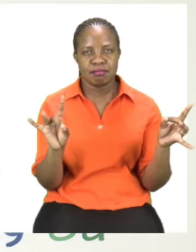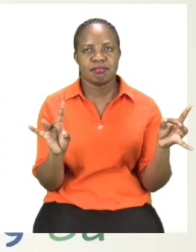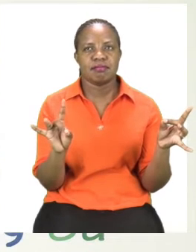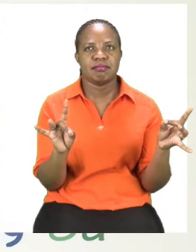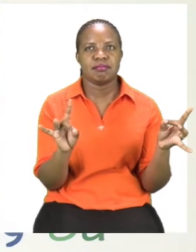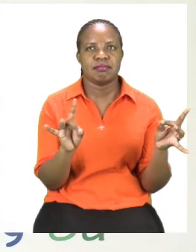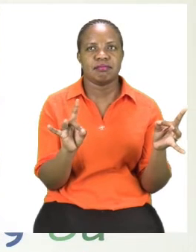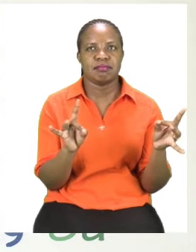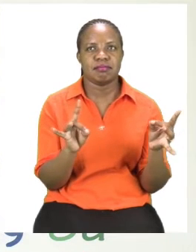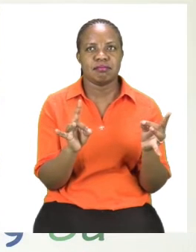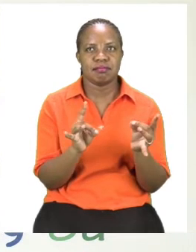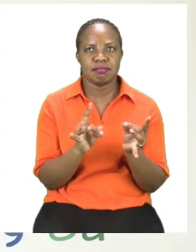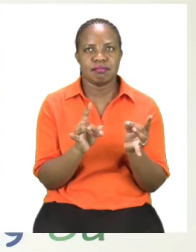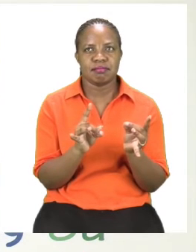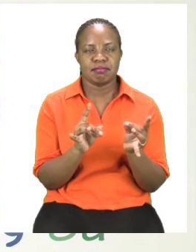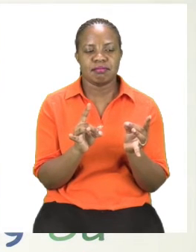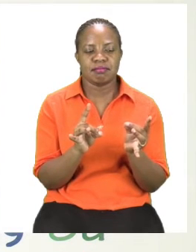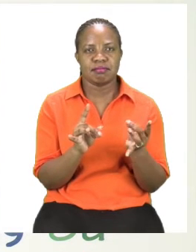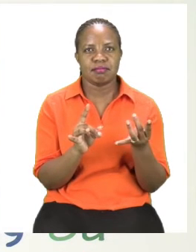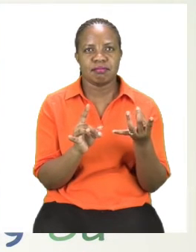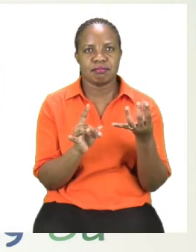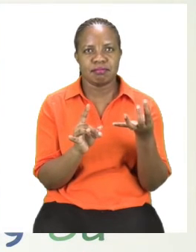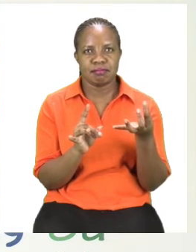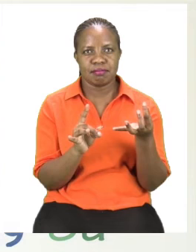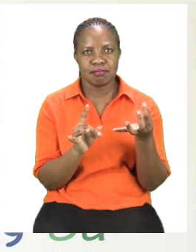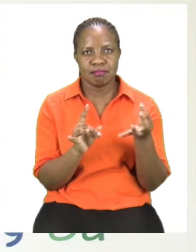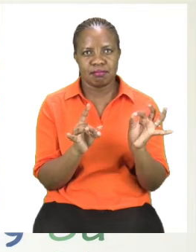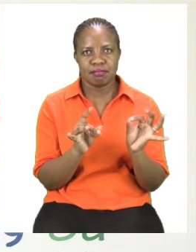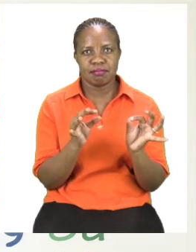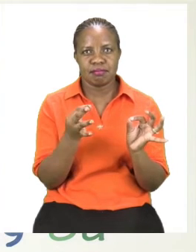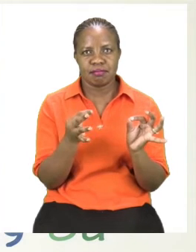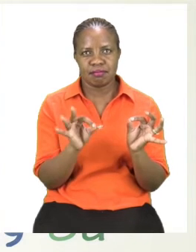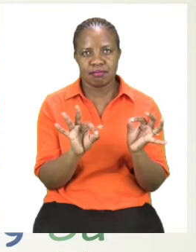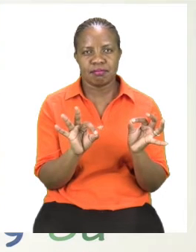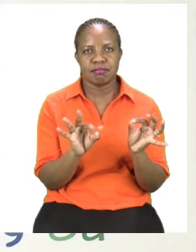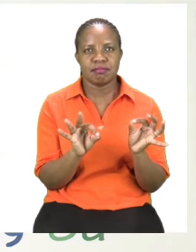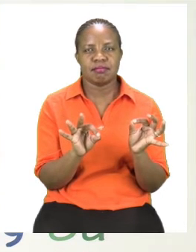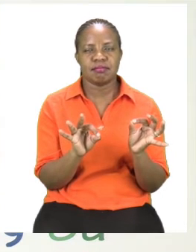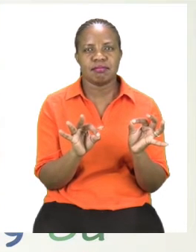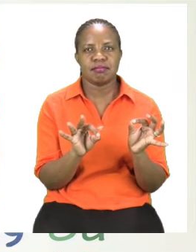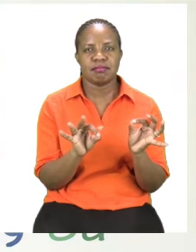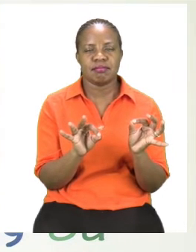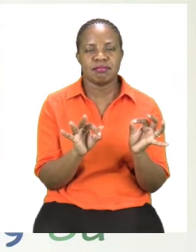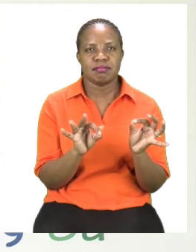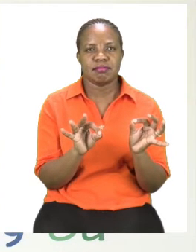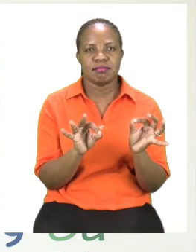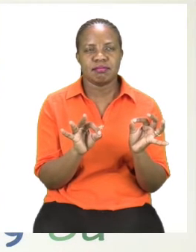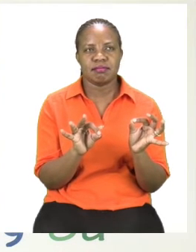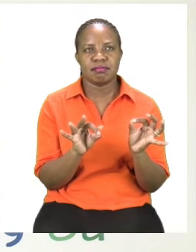16, 17, 18,